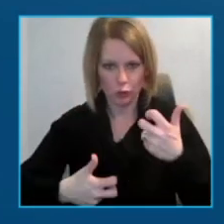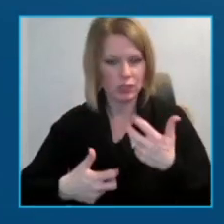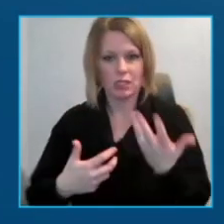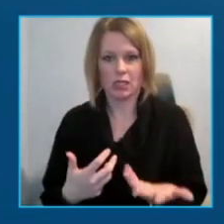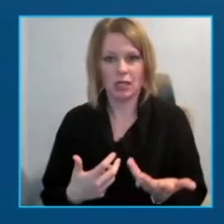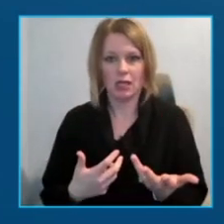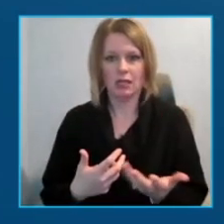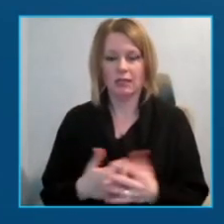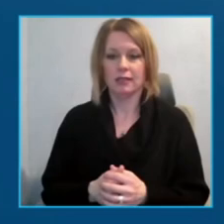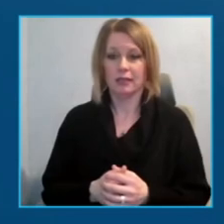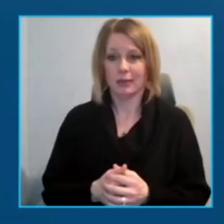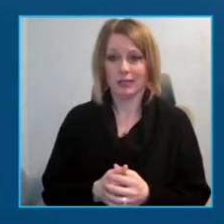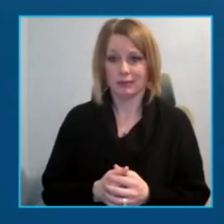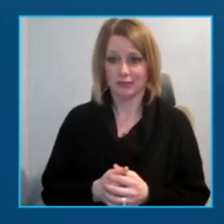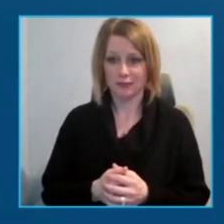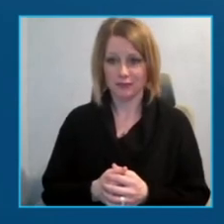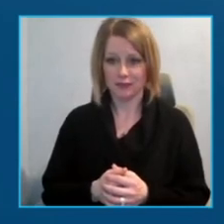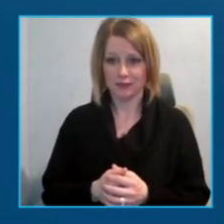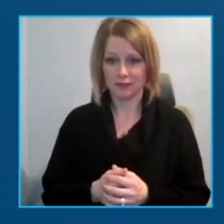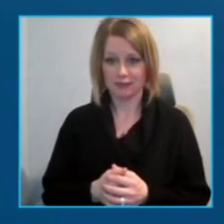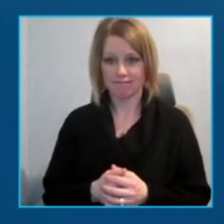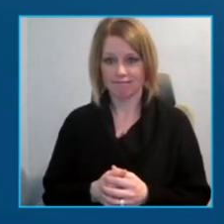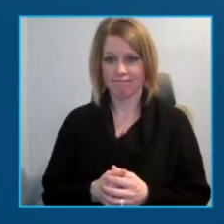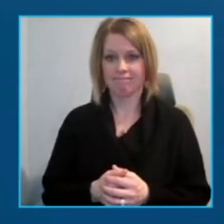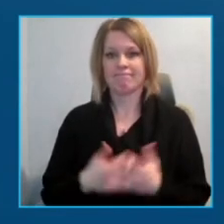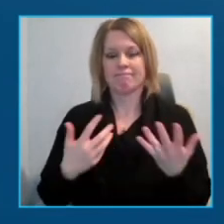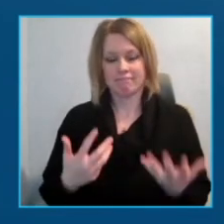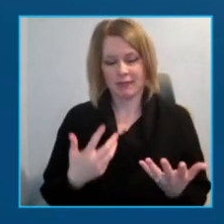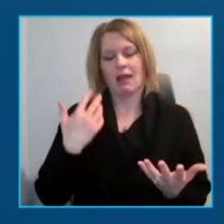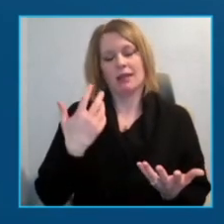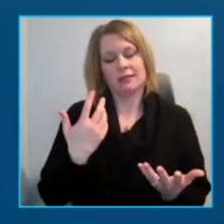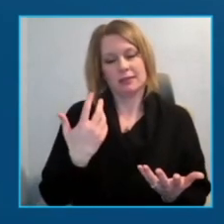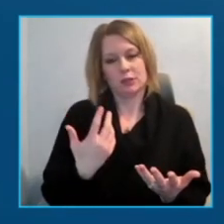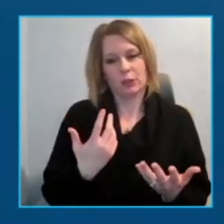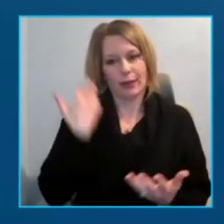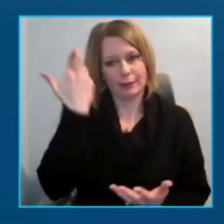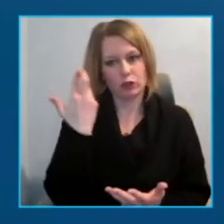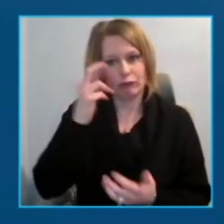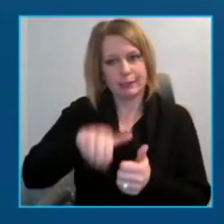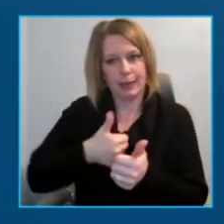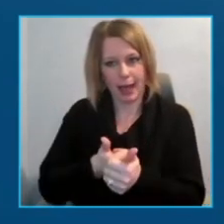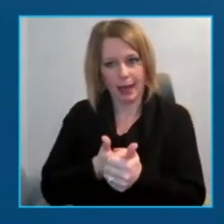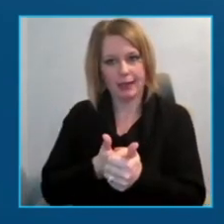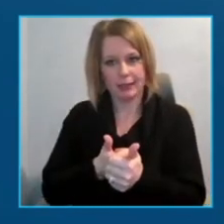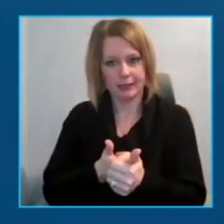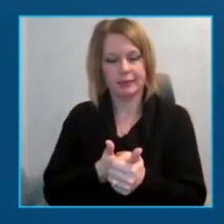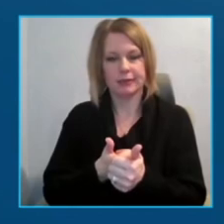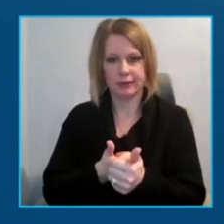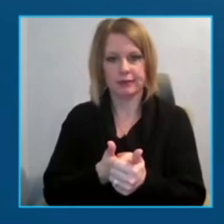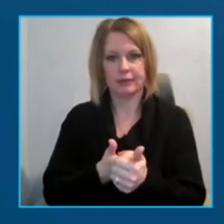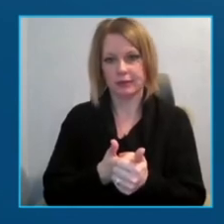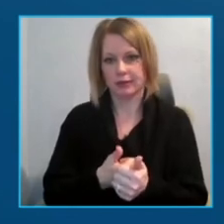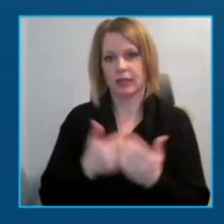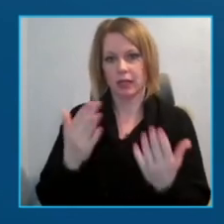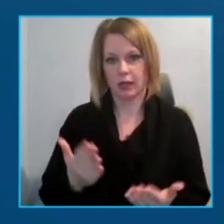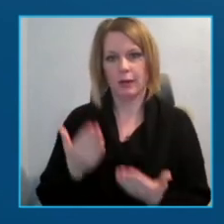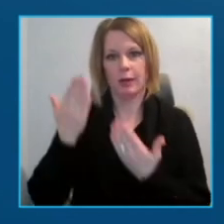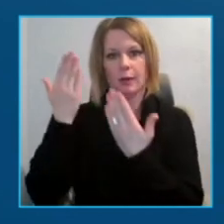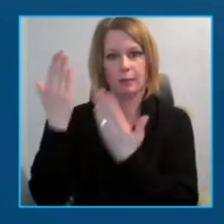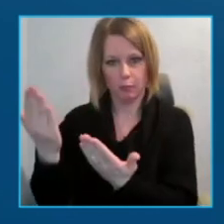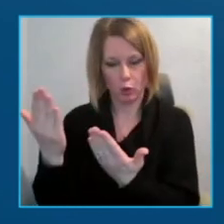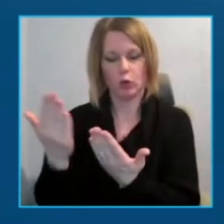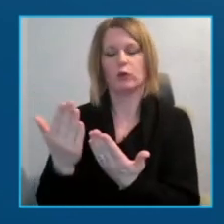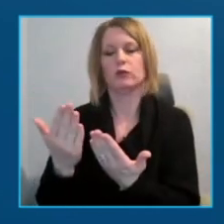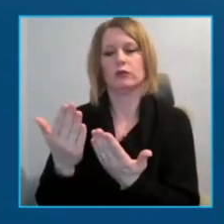Facebook Live. So that brought us to the point where we had to move to closed